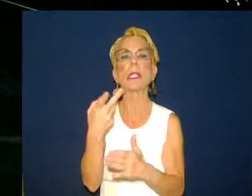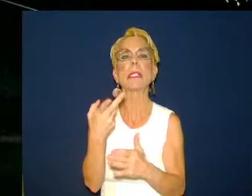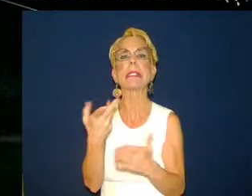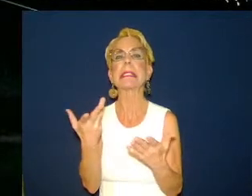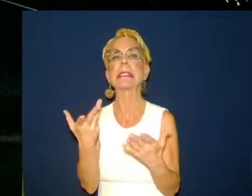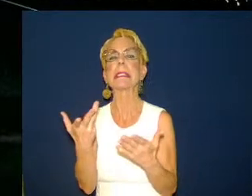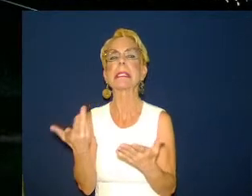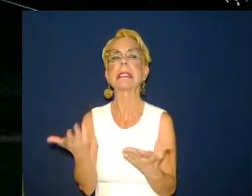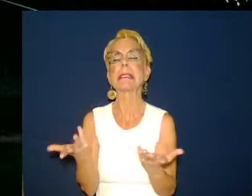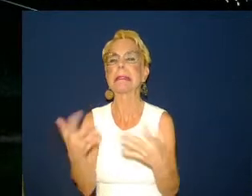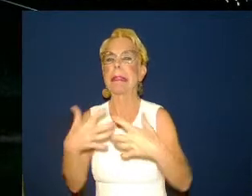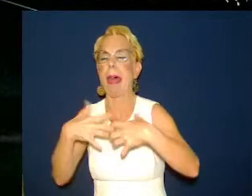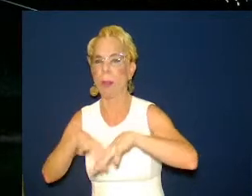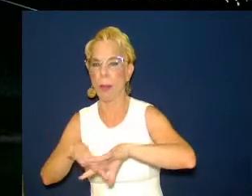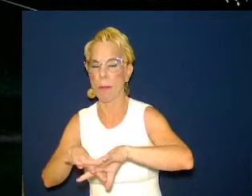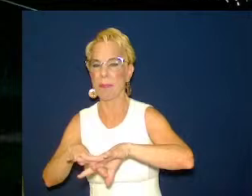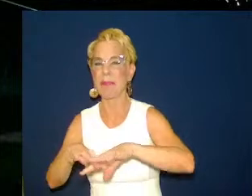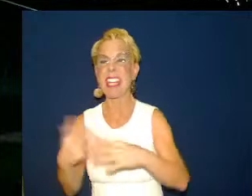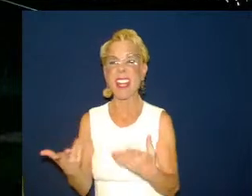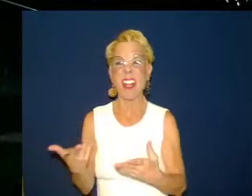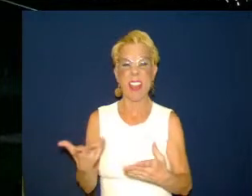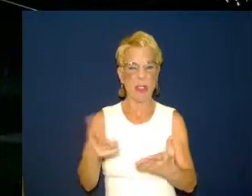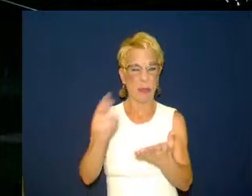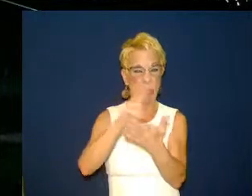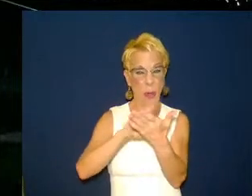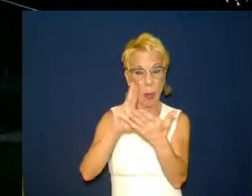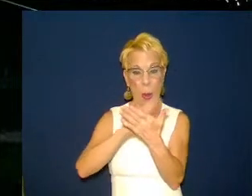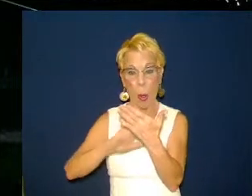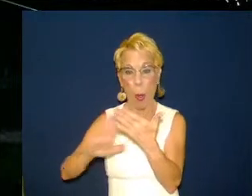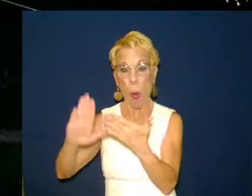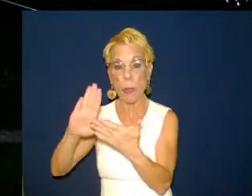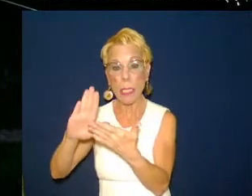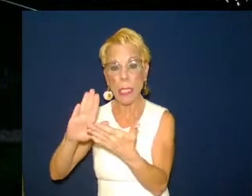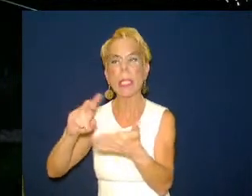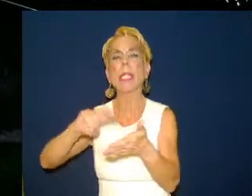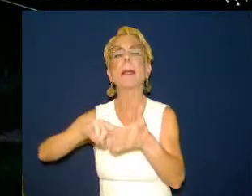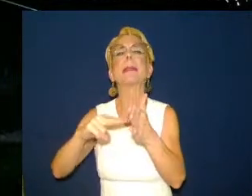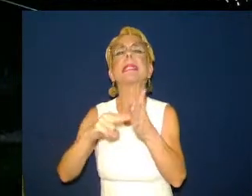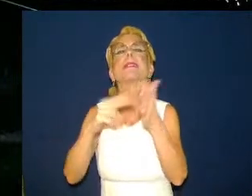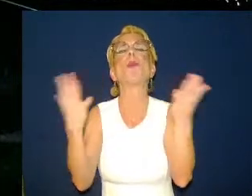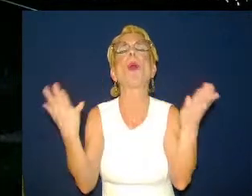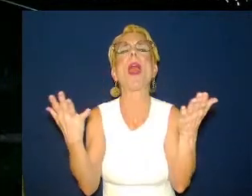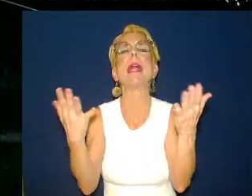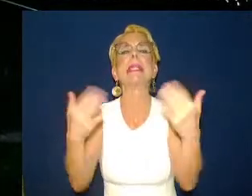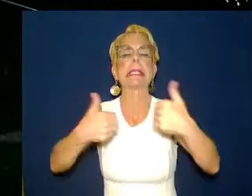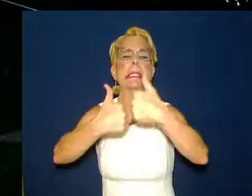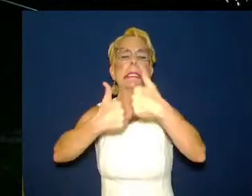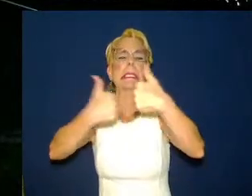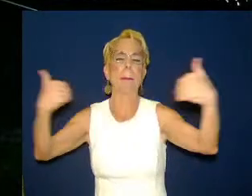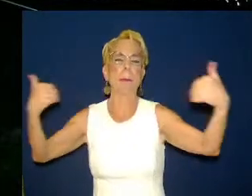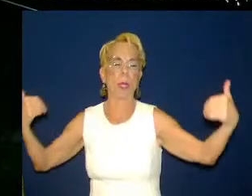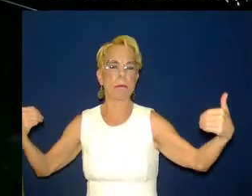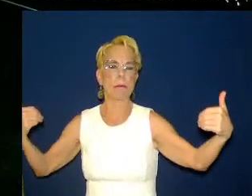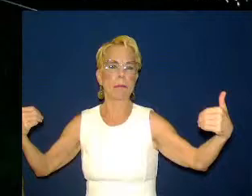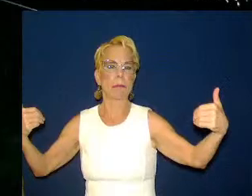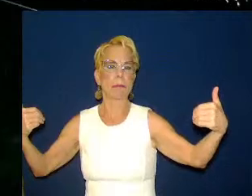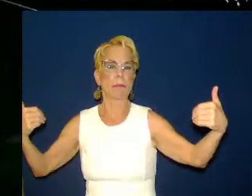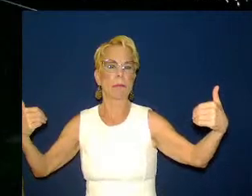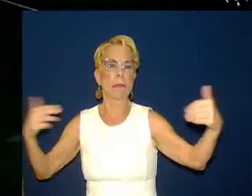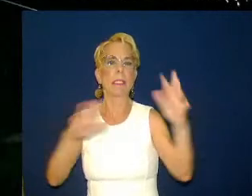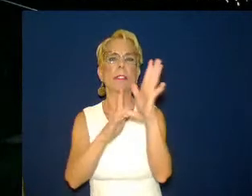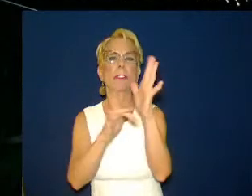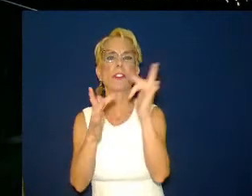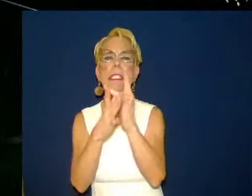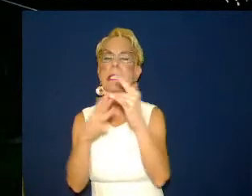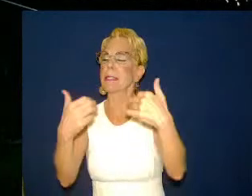separated. Jesus is separate. He is to be distinct. He is set apart